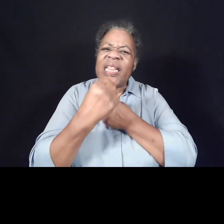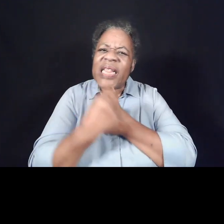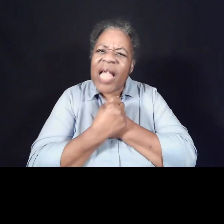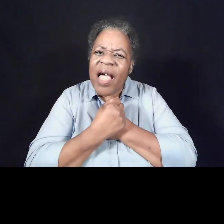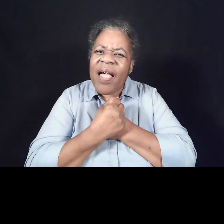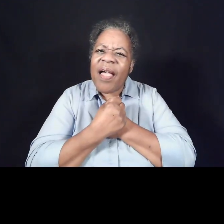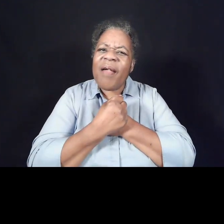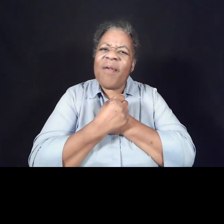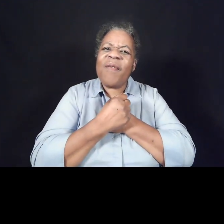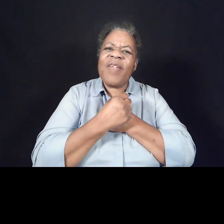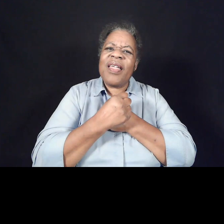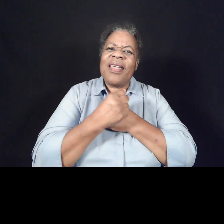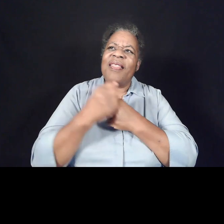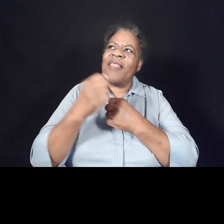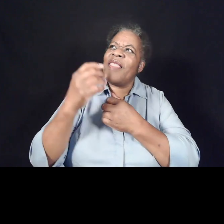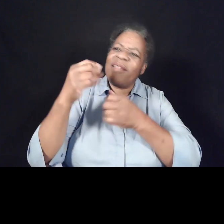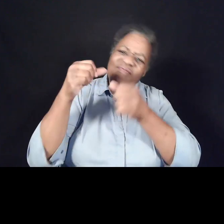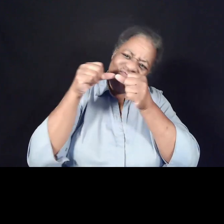and irreversible.